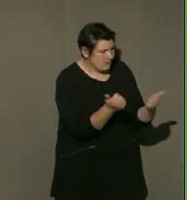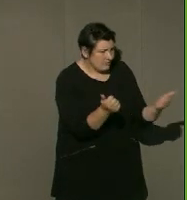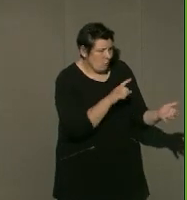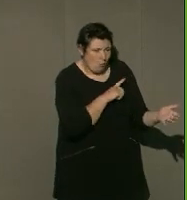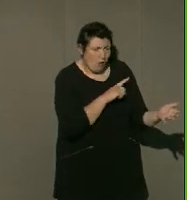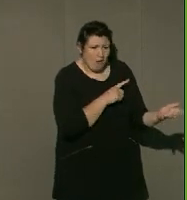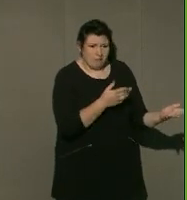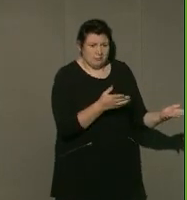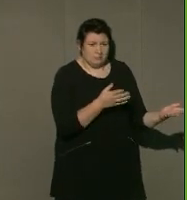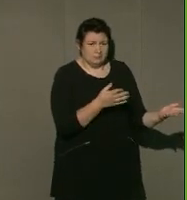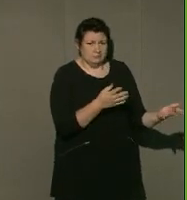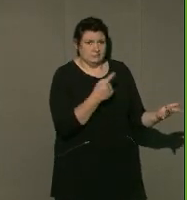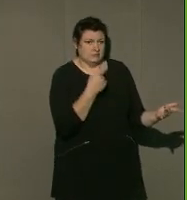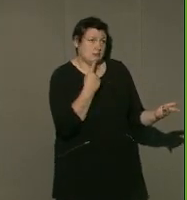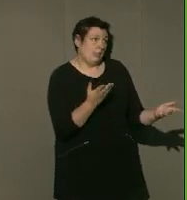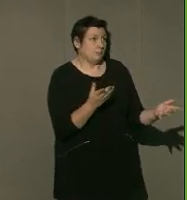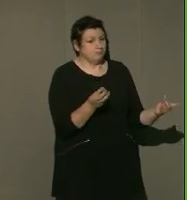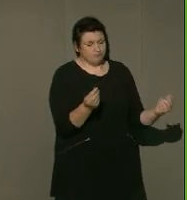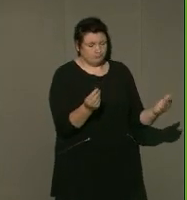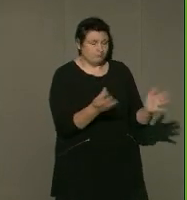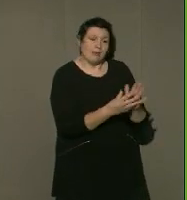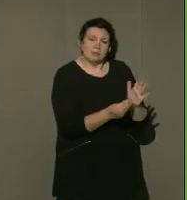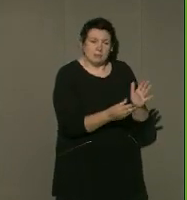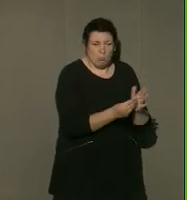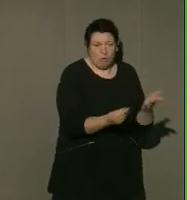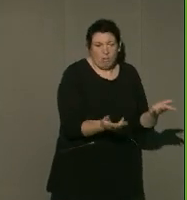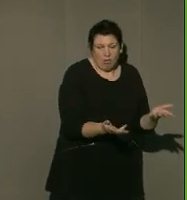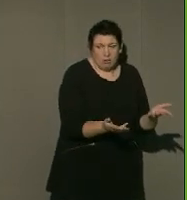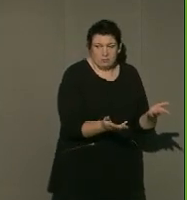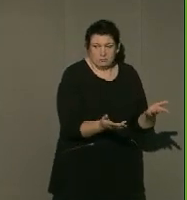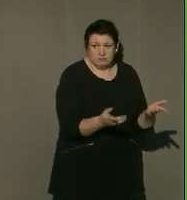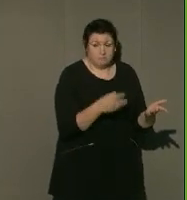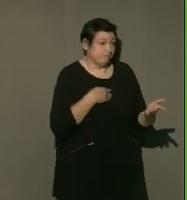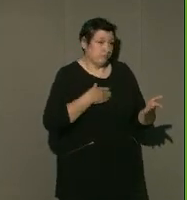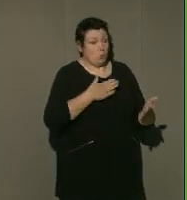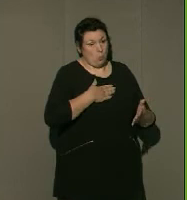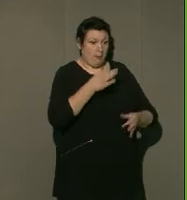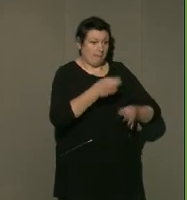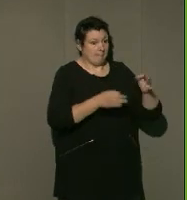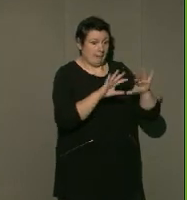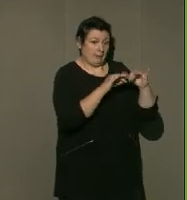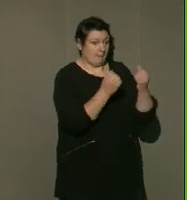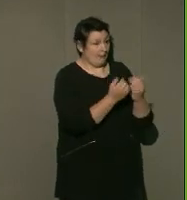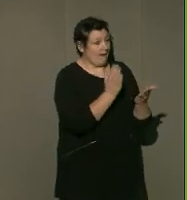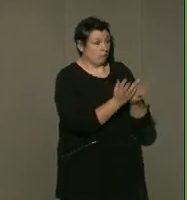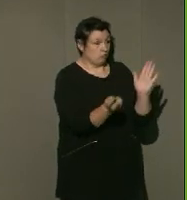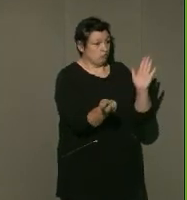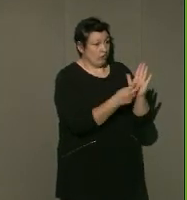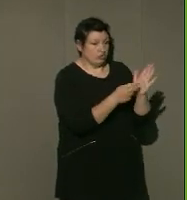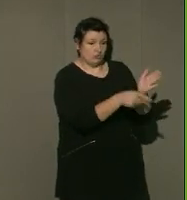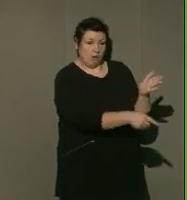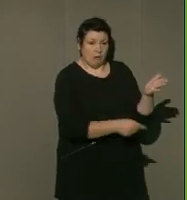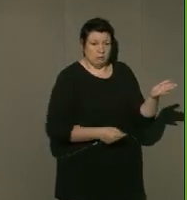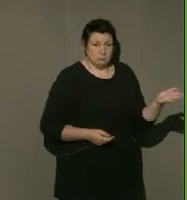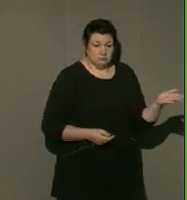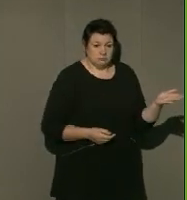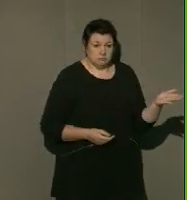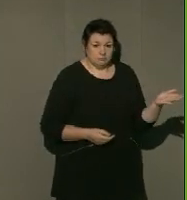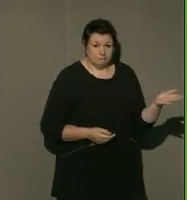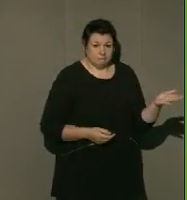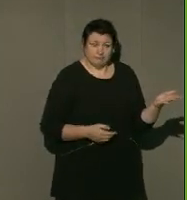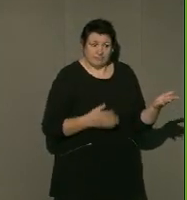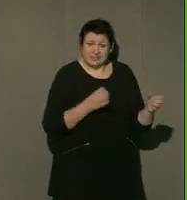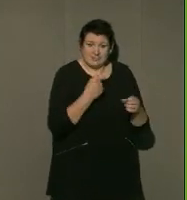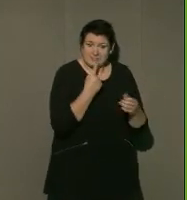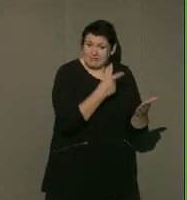don't say, for example, that we are a political party and we must register as such. The reason we